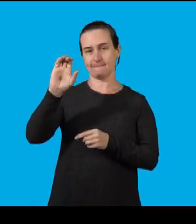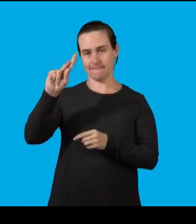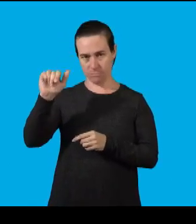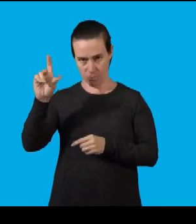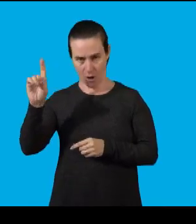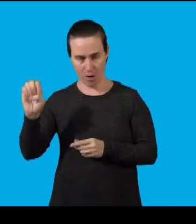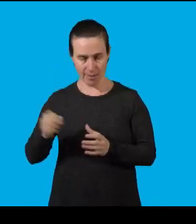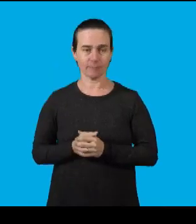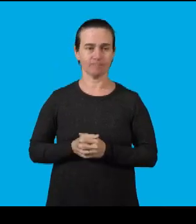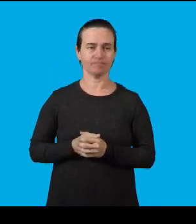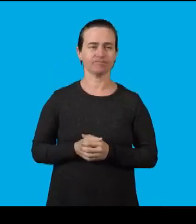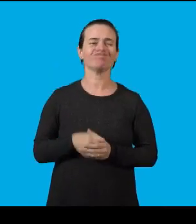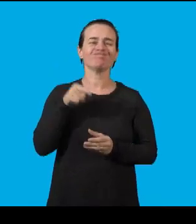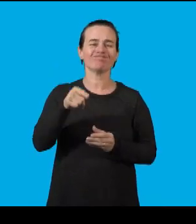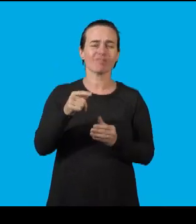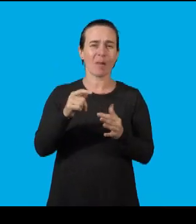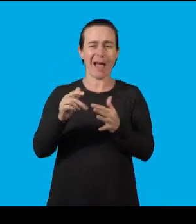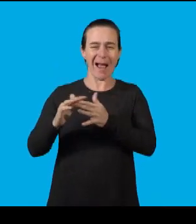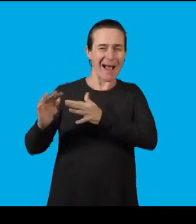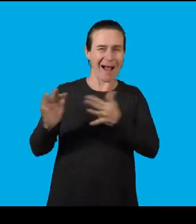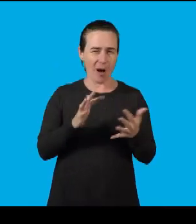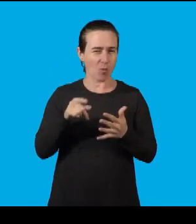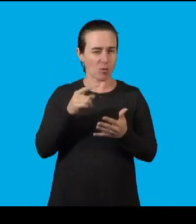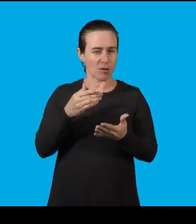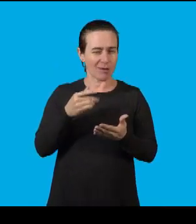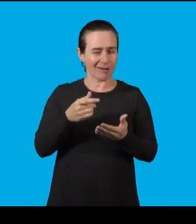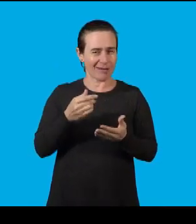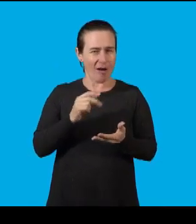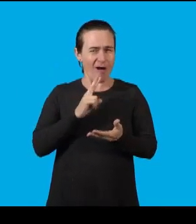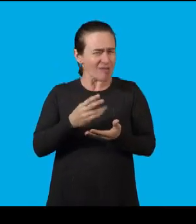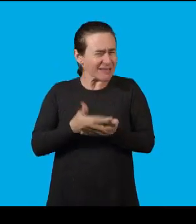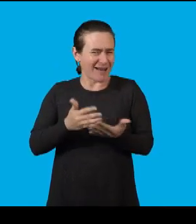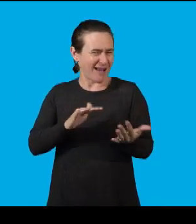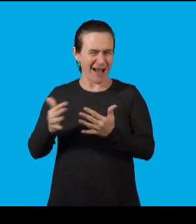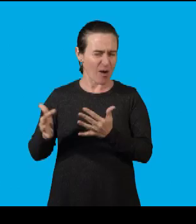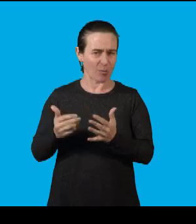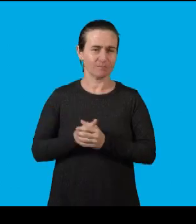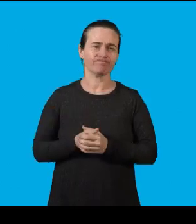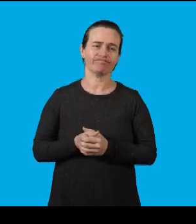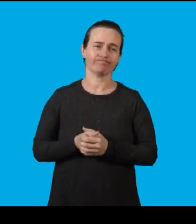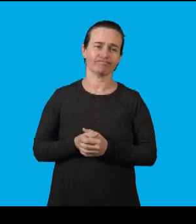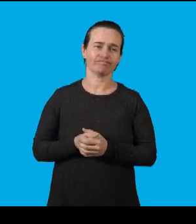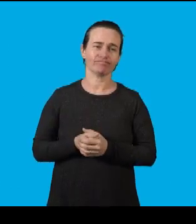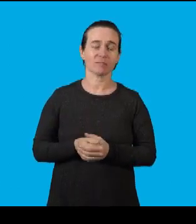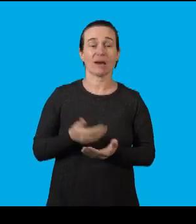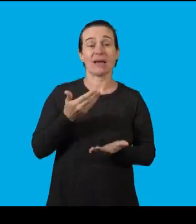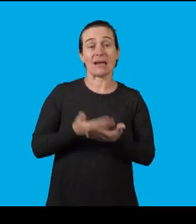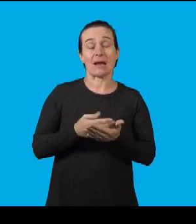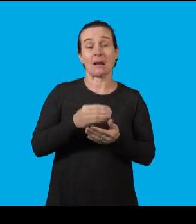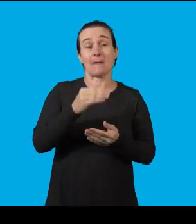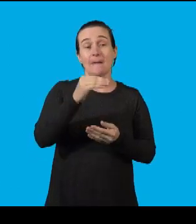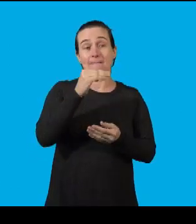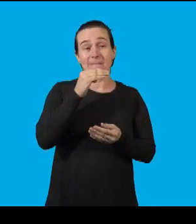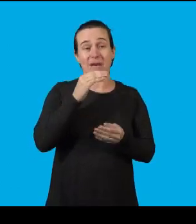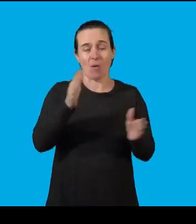Now this is the expected solution or answer to the problem. Okay, it could mean sealing or